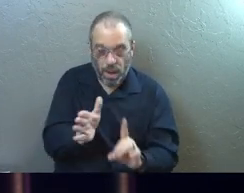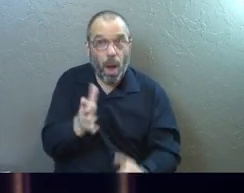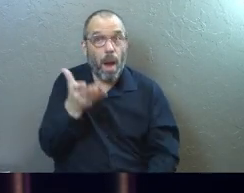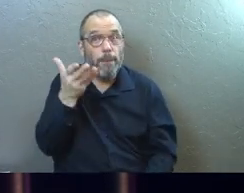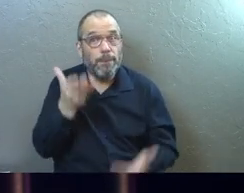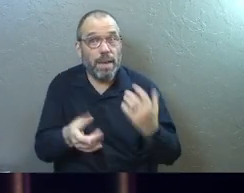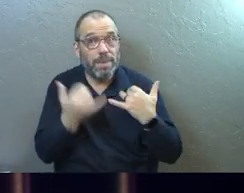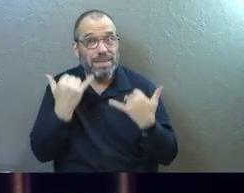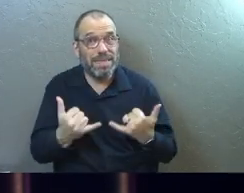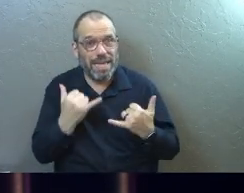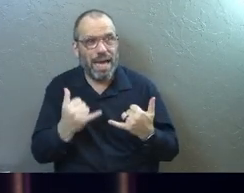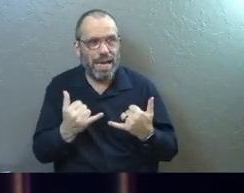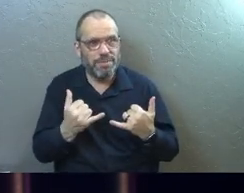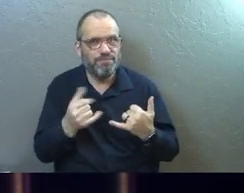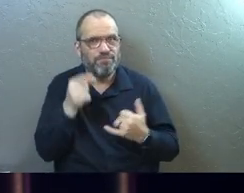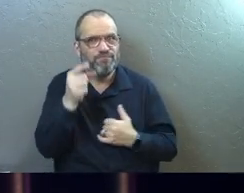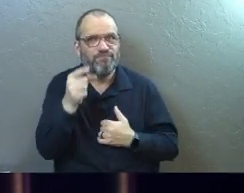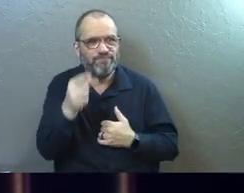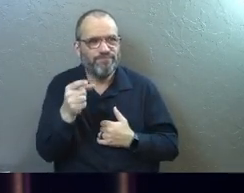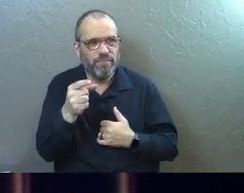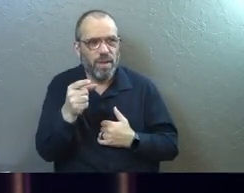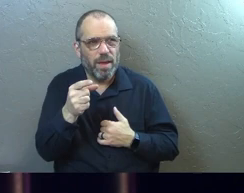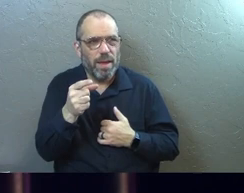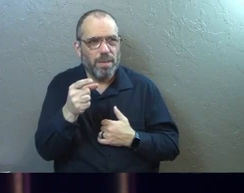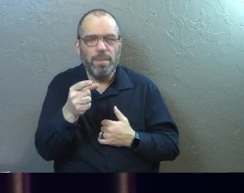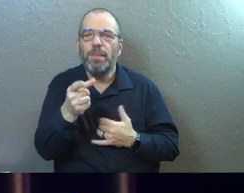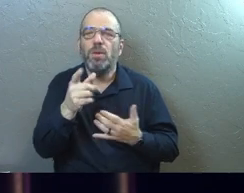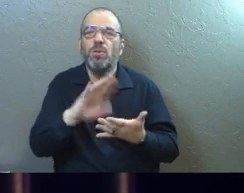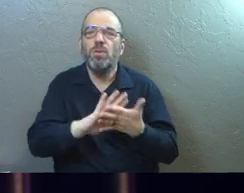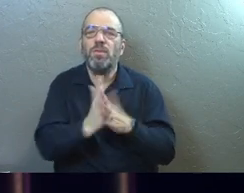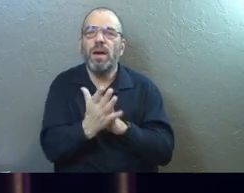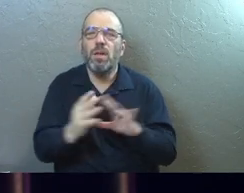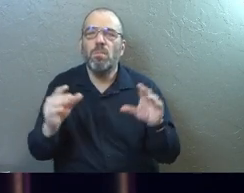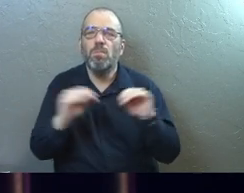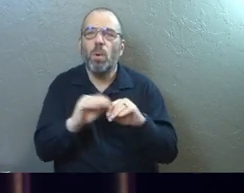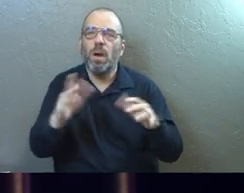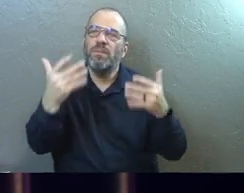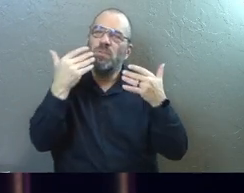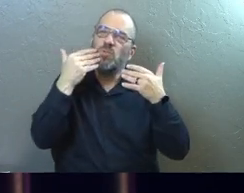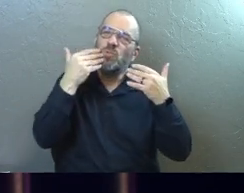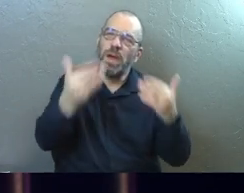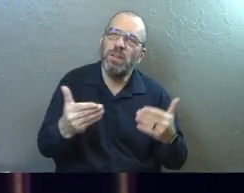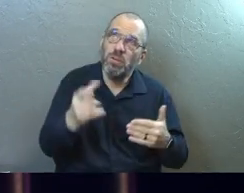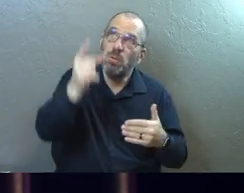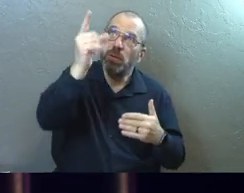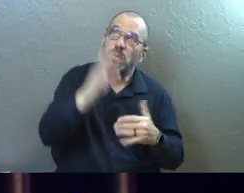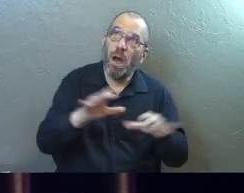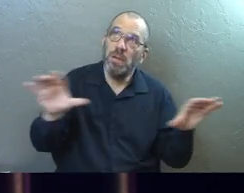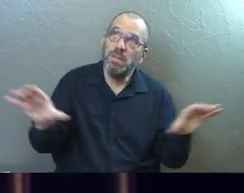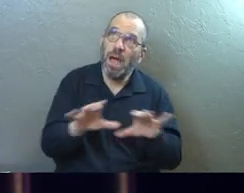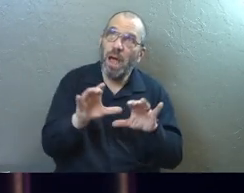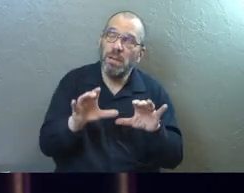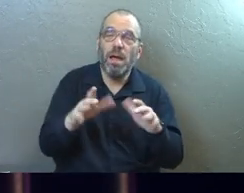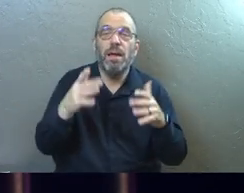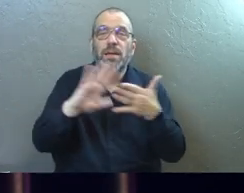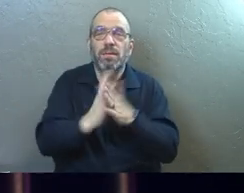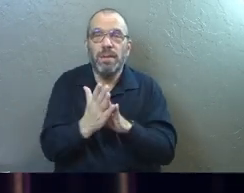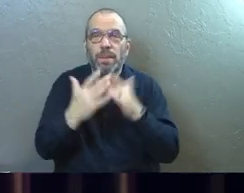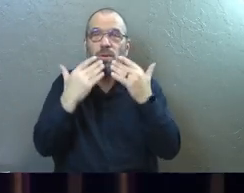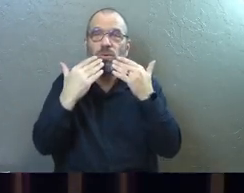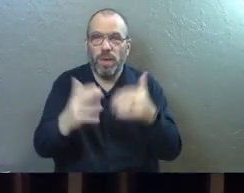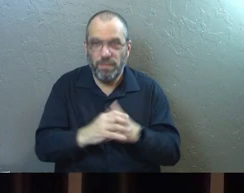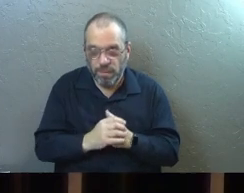Maybe today you need to grow in your gratitude for what God has done in filling you with himself.